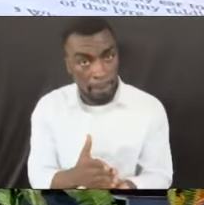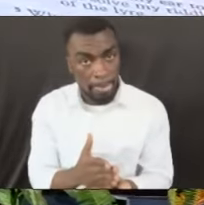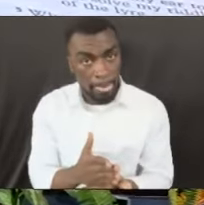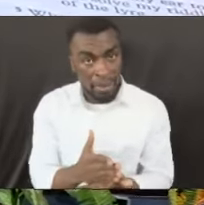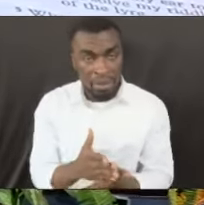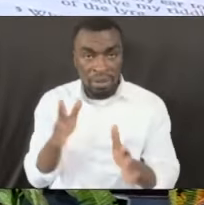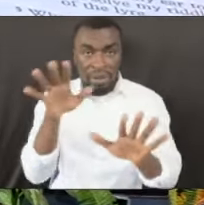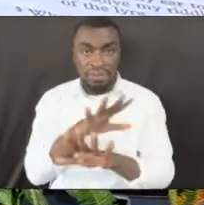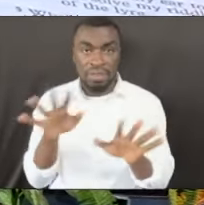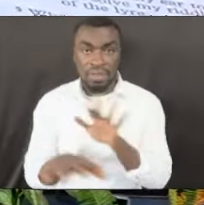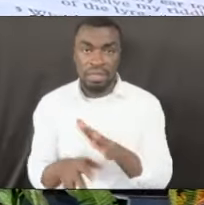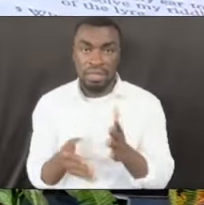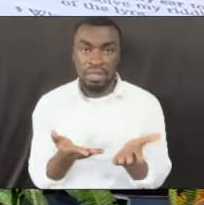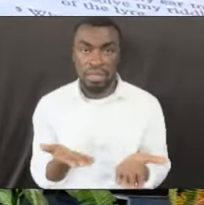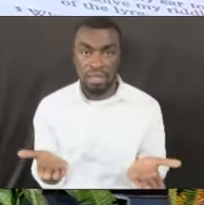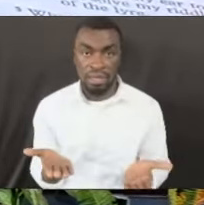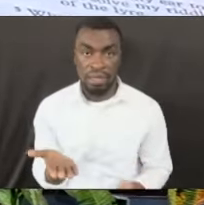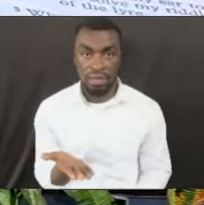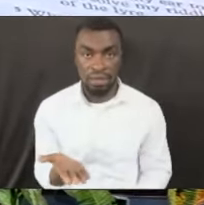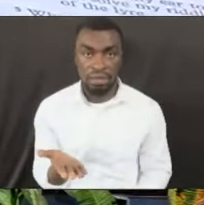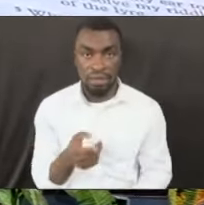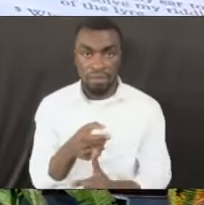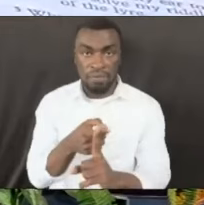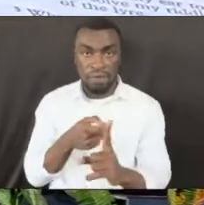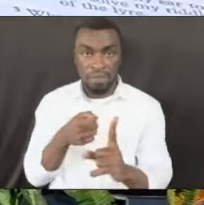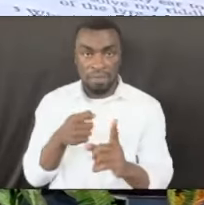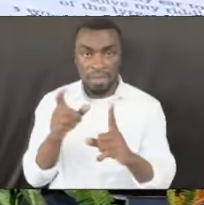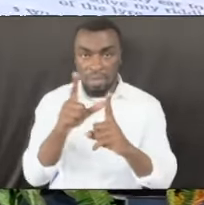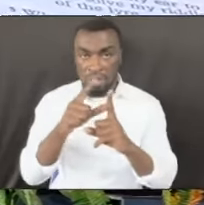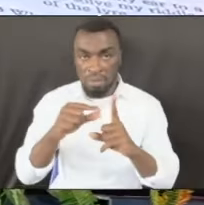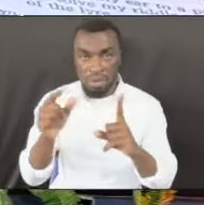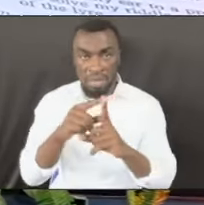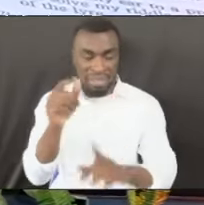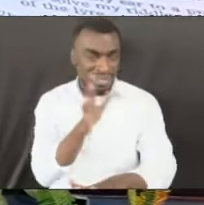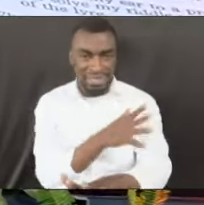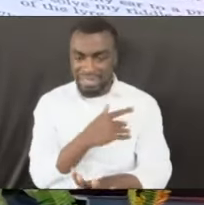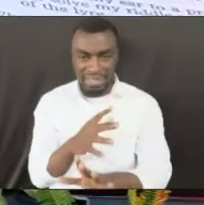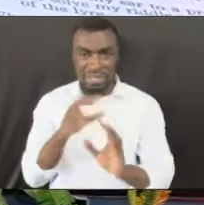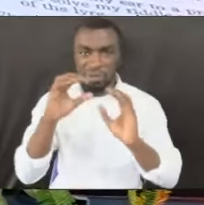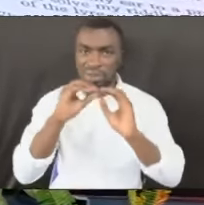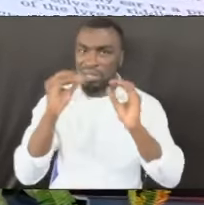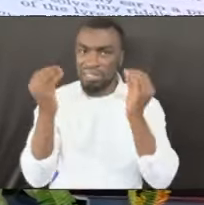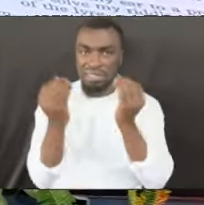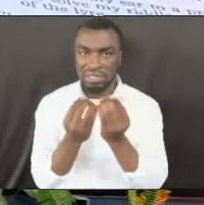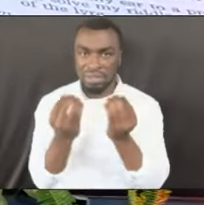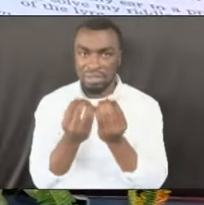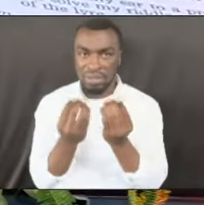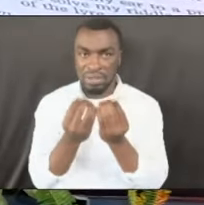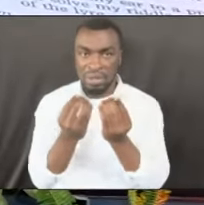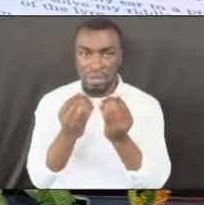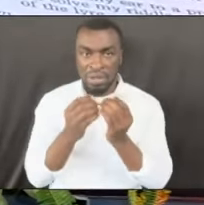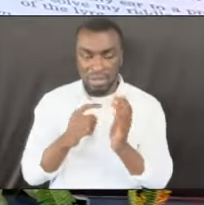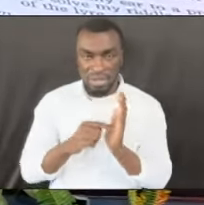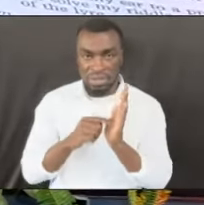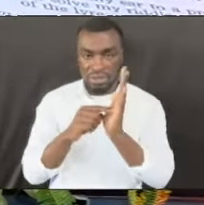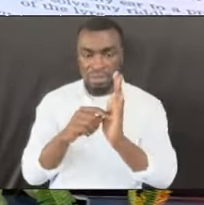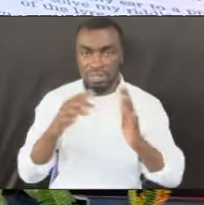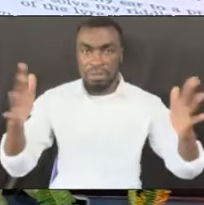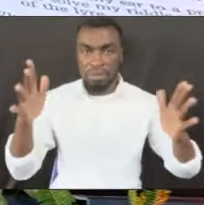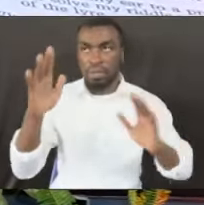everything here from the word, the singing, the organization, it points to a great God in